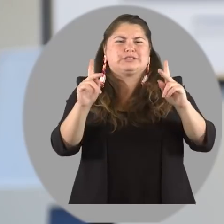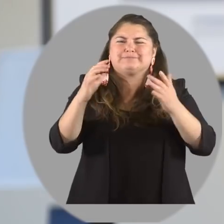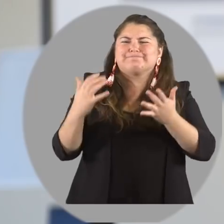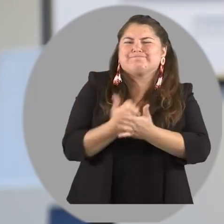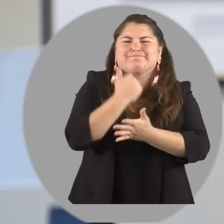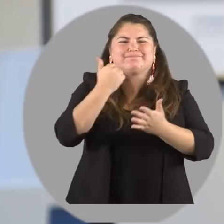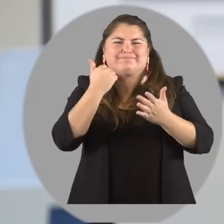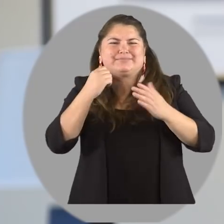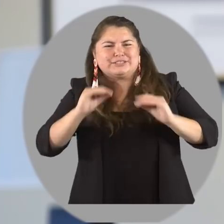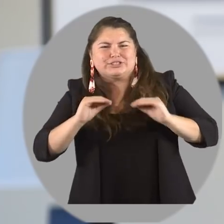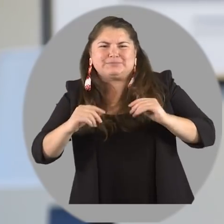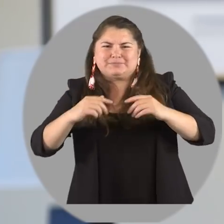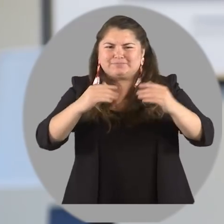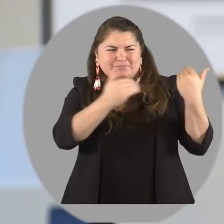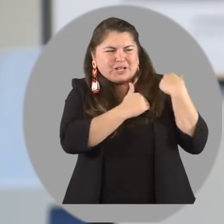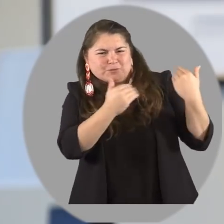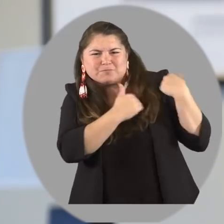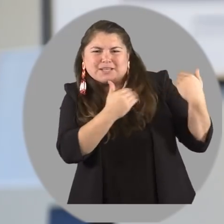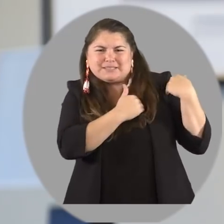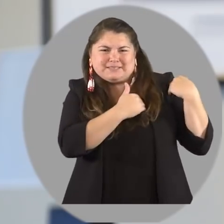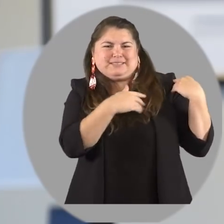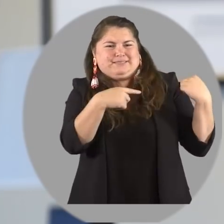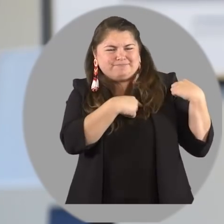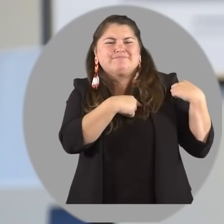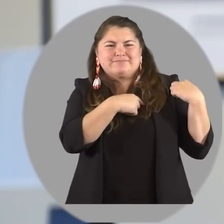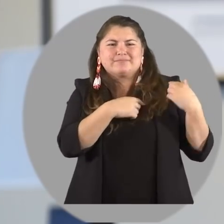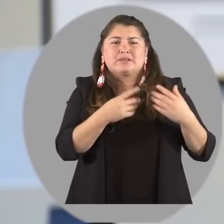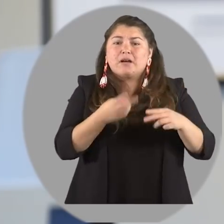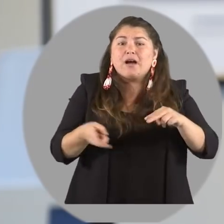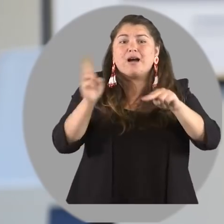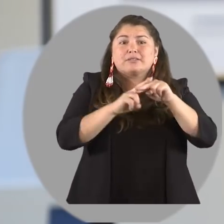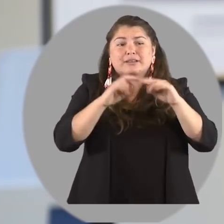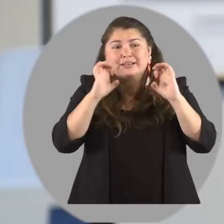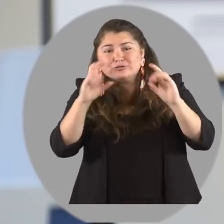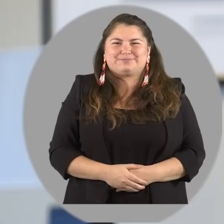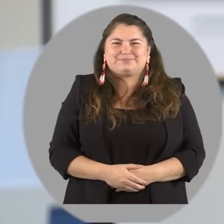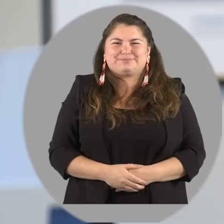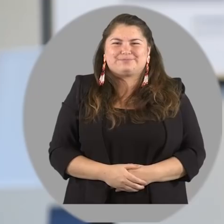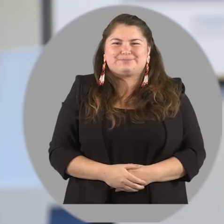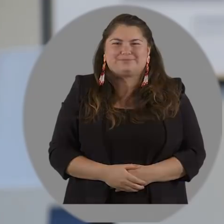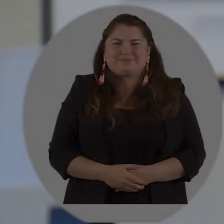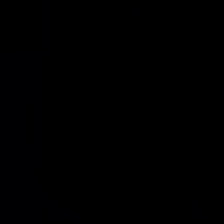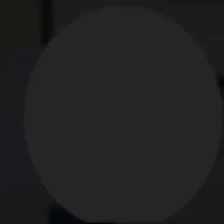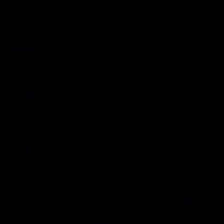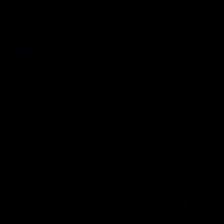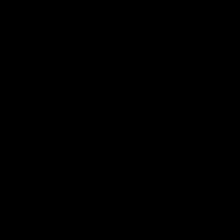work ahead to nurture our collective humanity and prioritize the health of Mother Earth. In